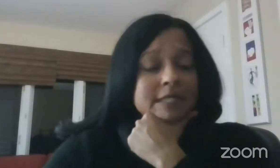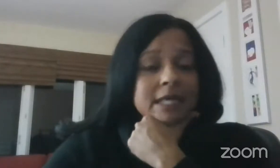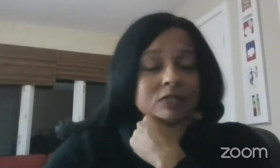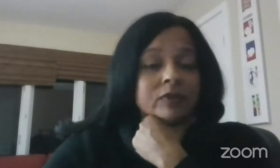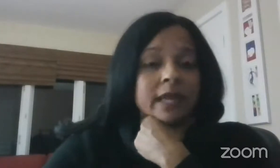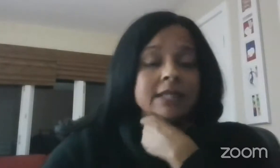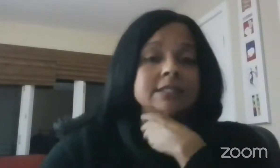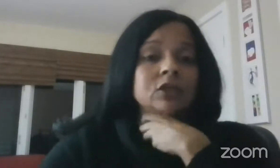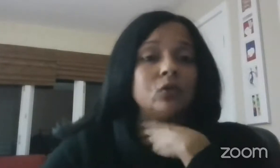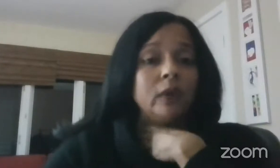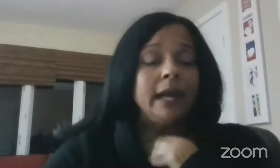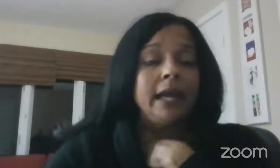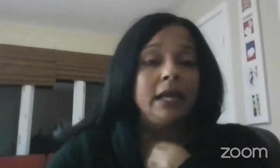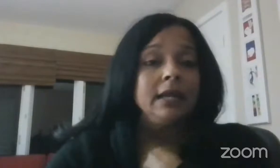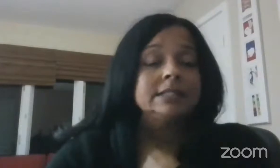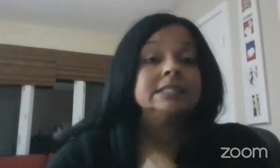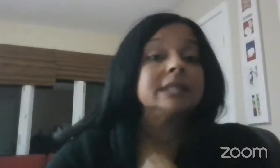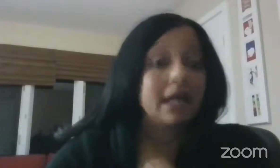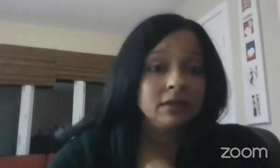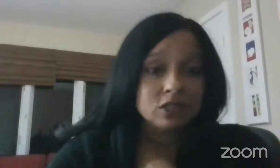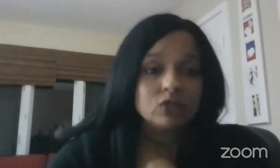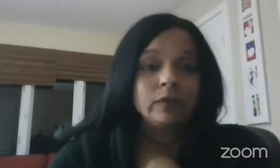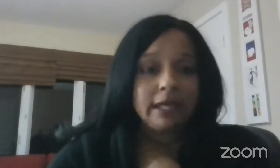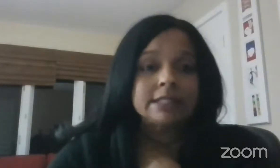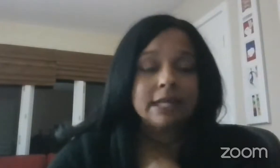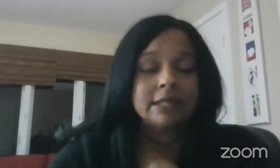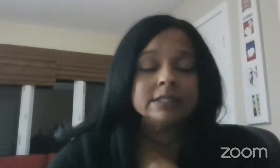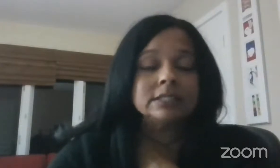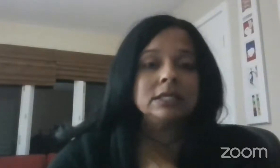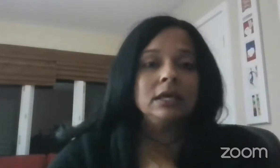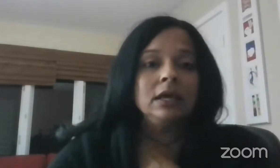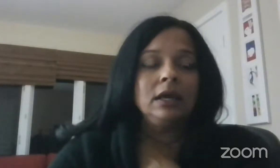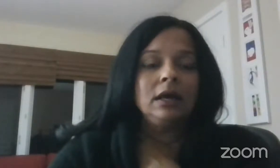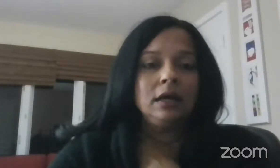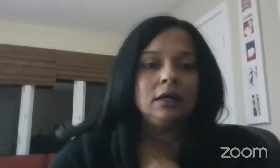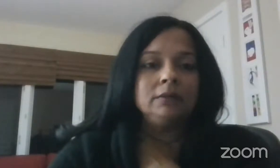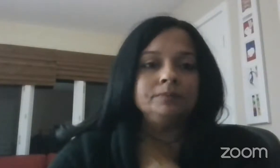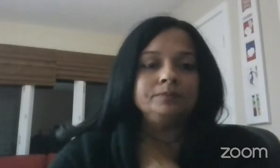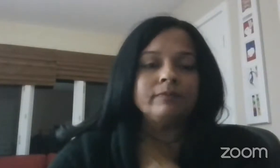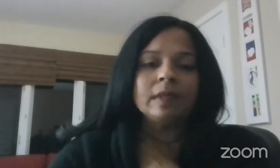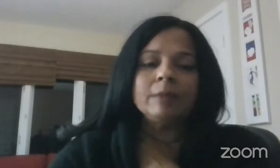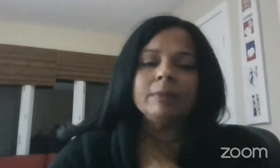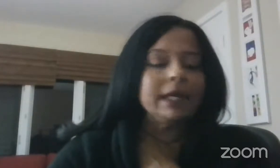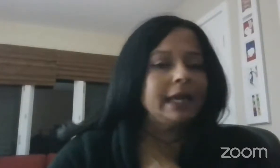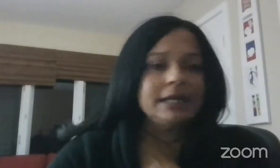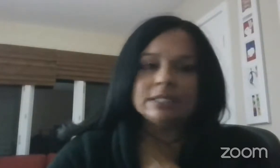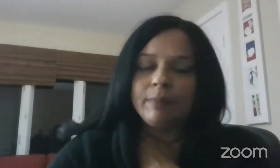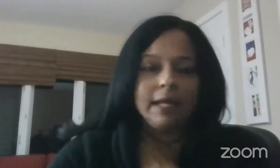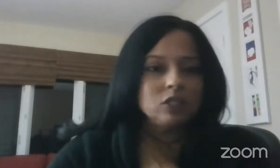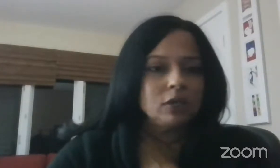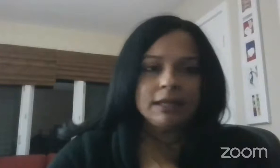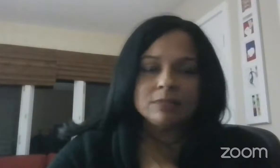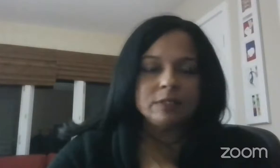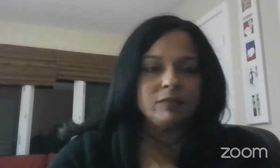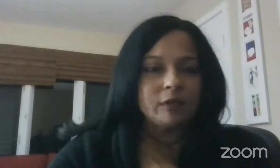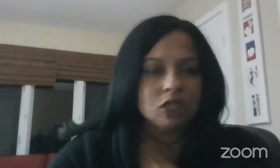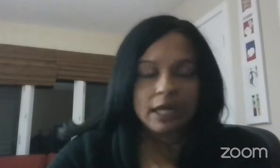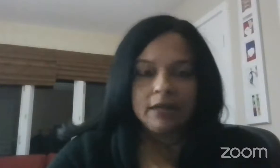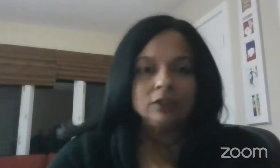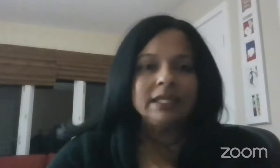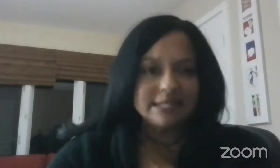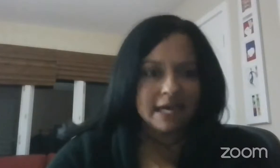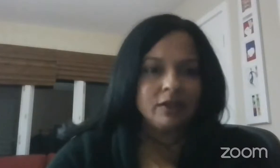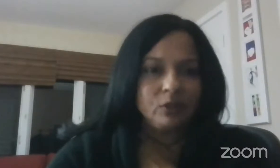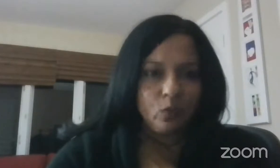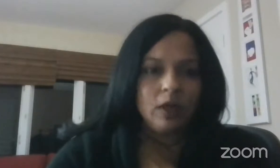A common test for that is the gray silent reading test. But, again, it depends on that specific